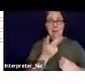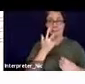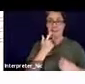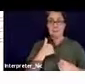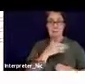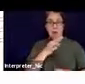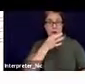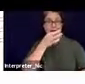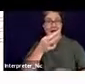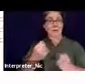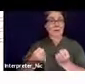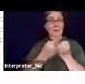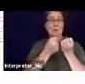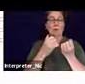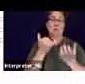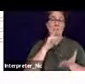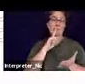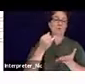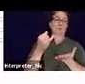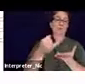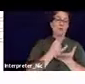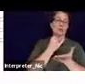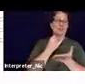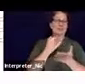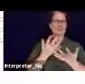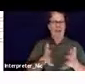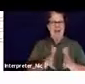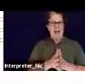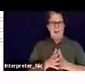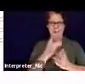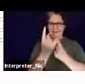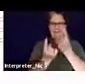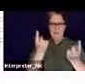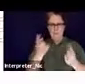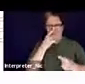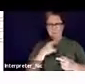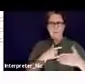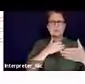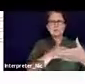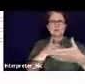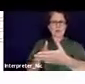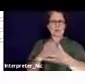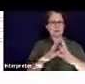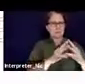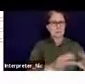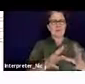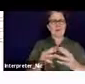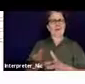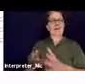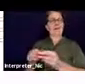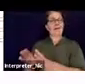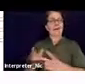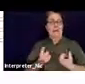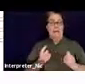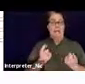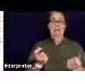So how do individuals overcome these, these challenges? Well, it's not easy. I'm not saying that there's